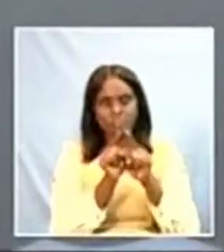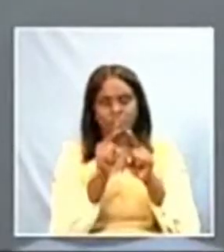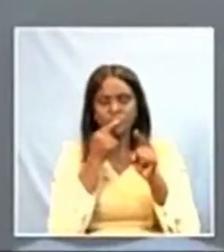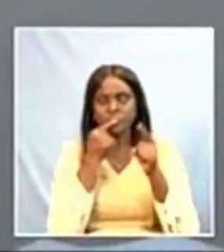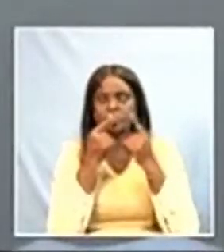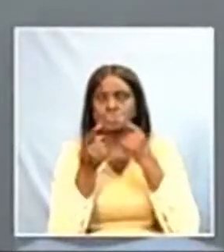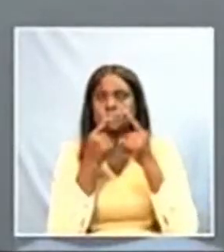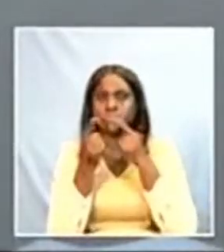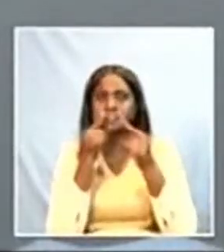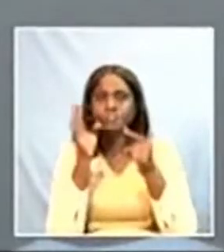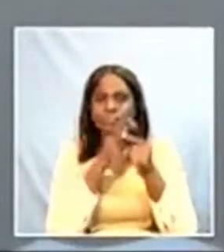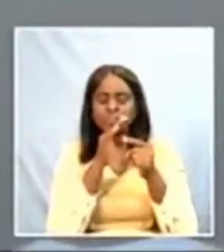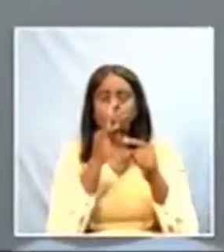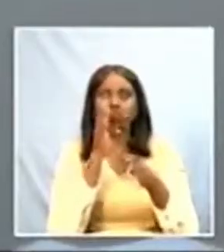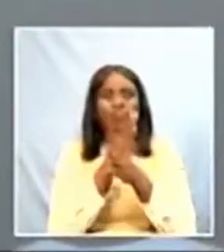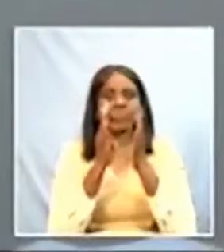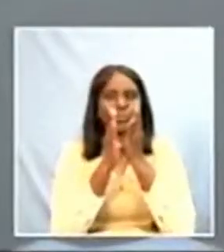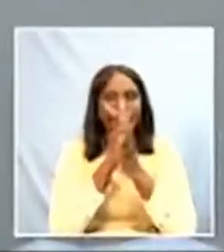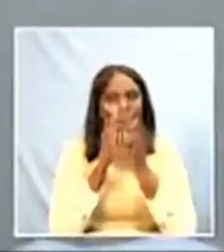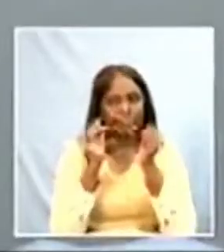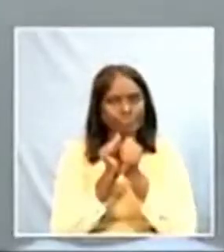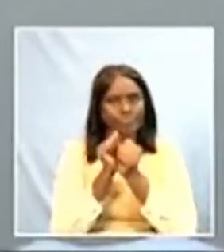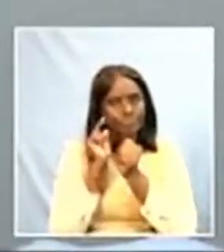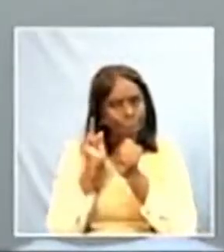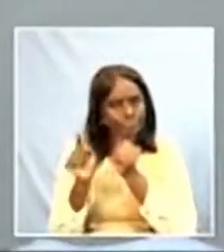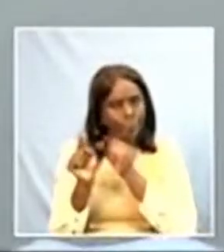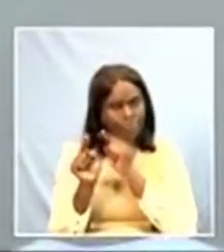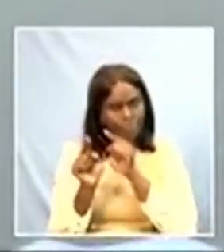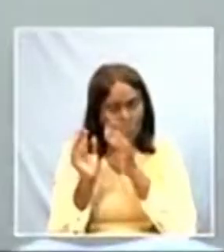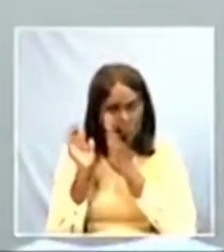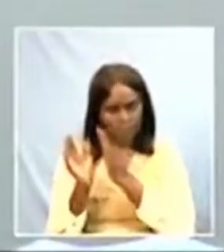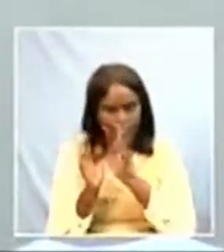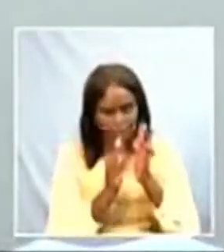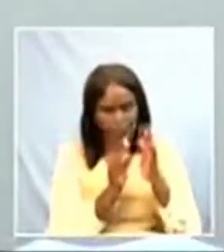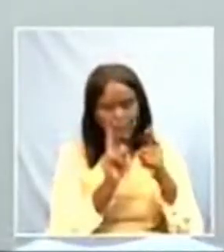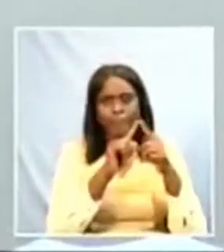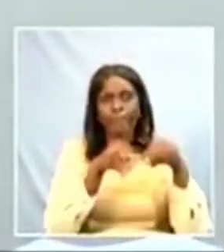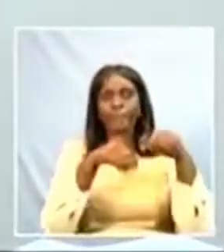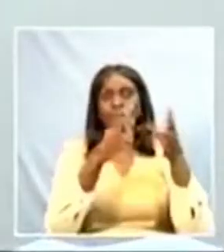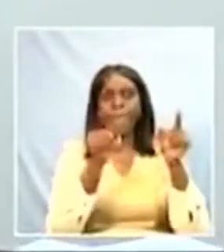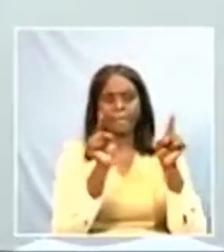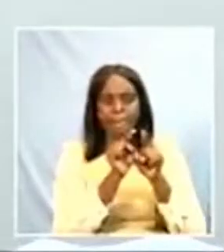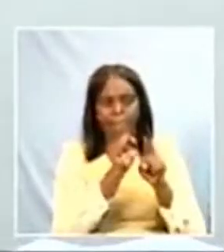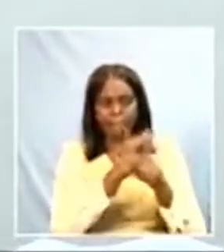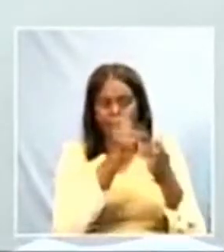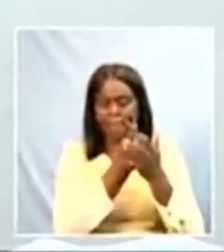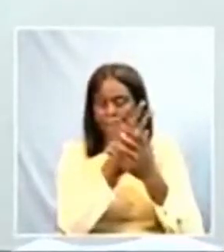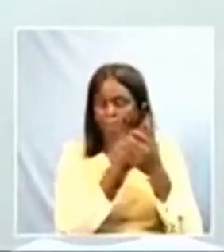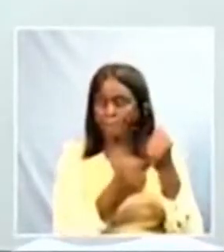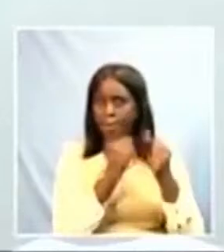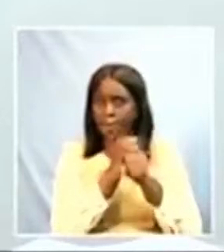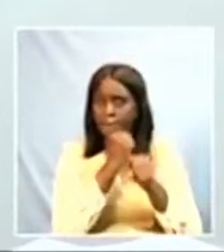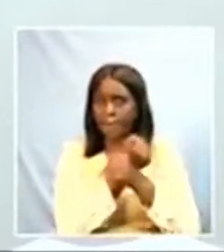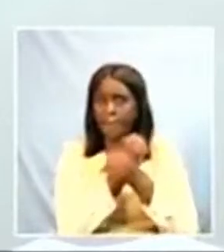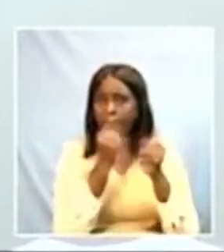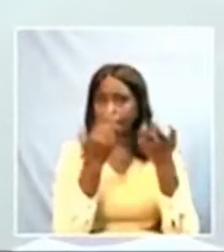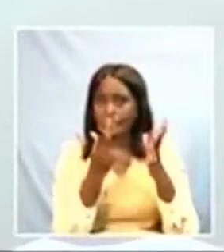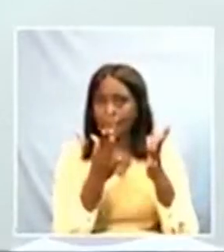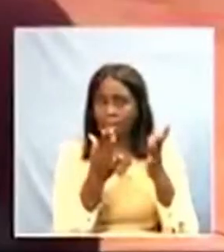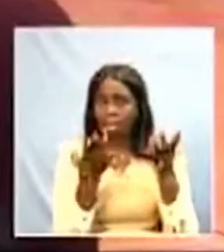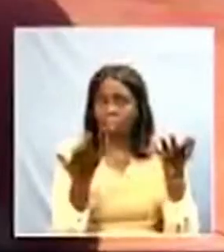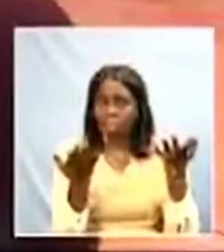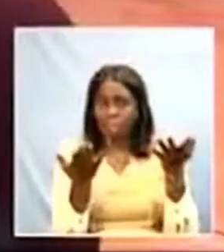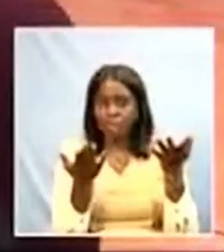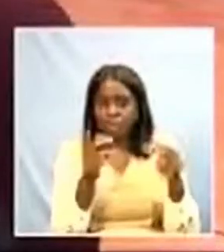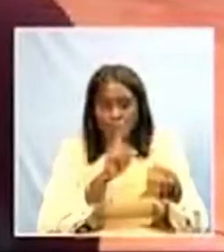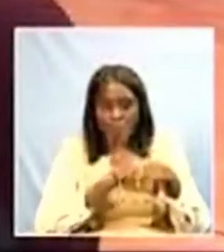that structure and the refrigeration to be supplied, and they were both done, isn't it? Yes,